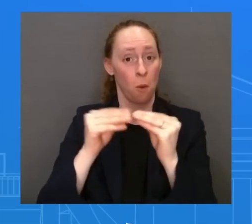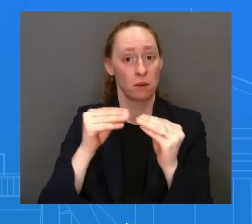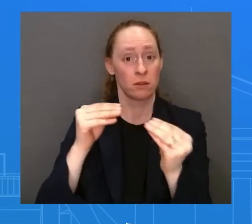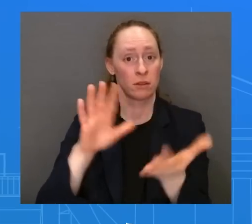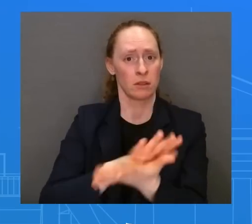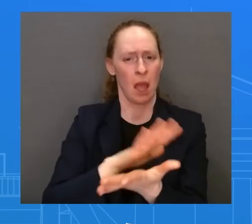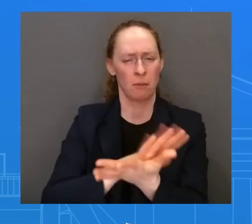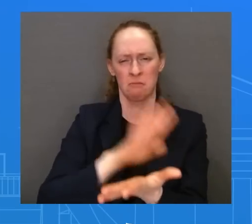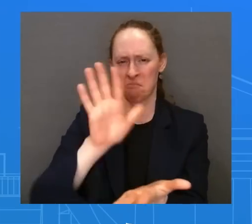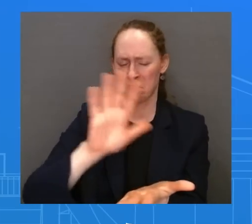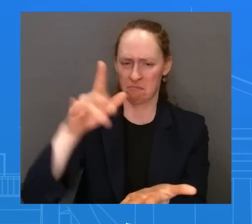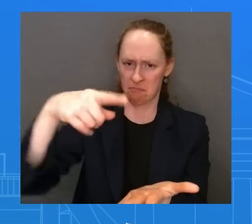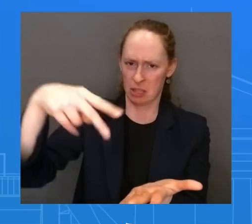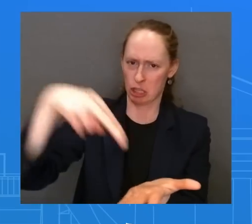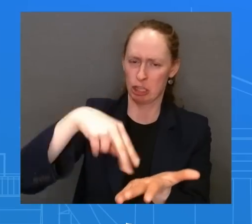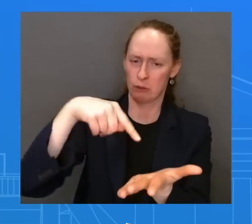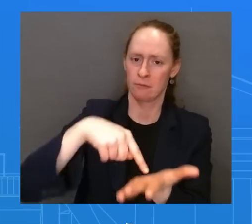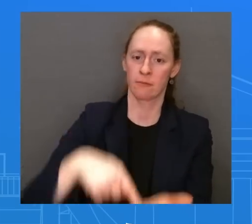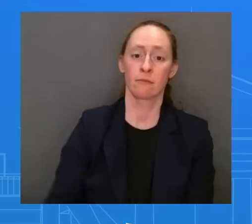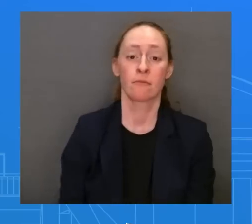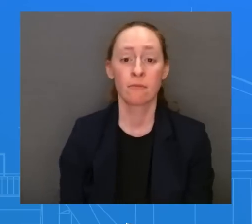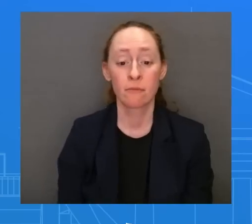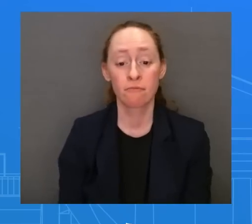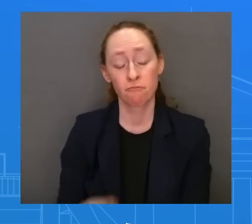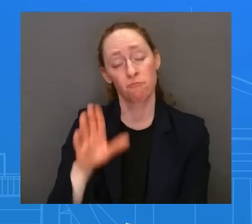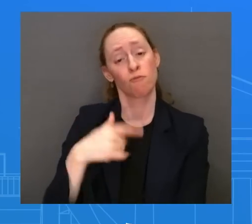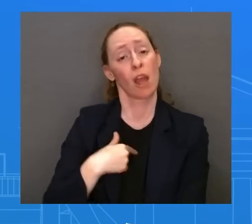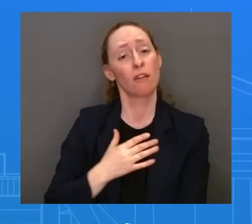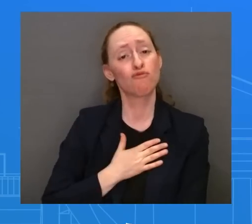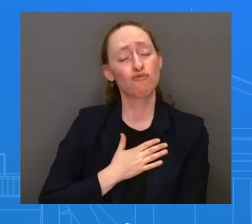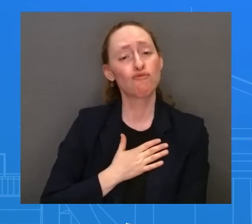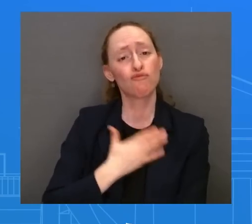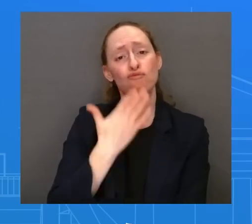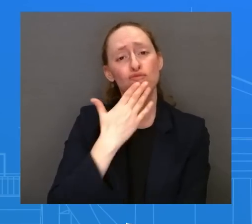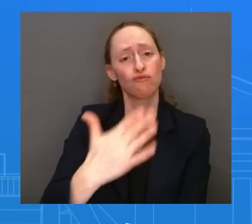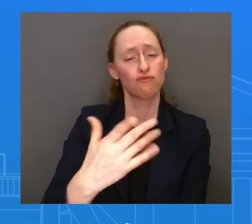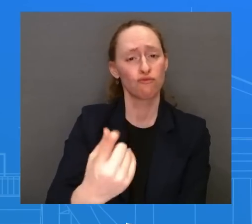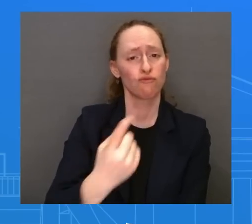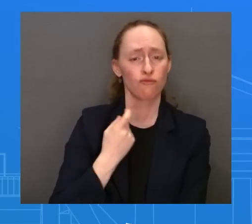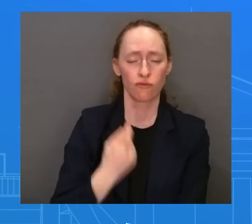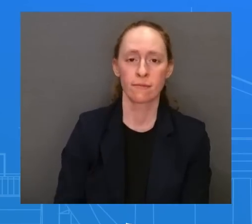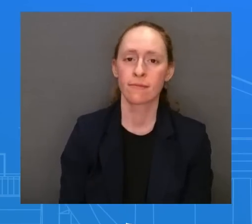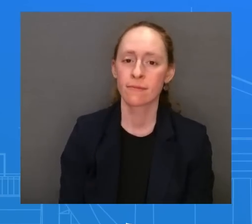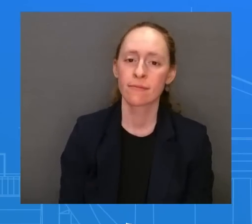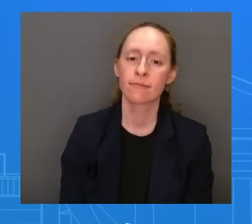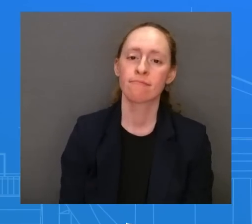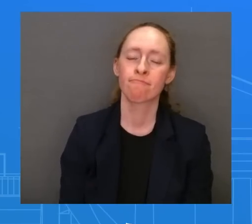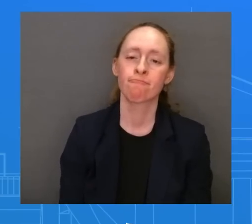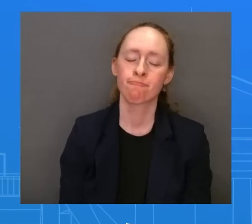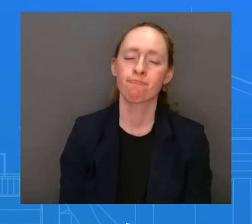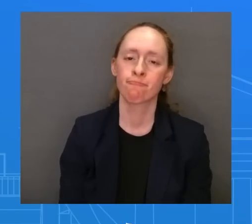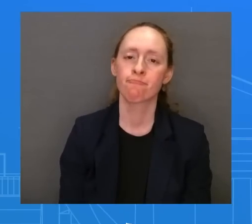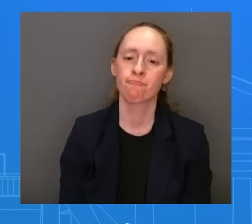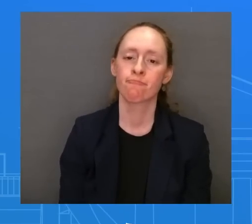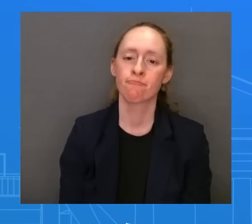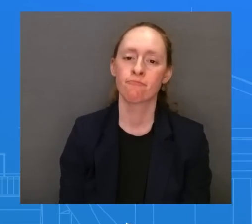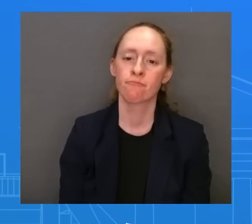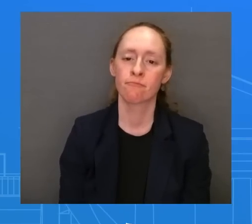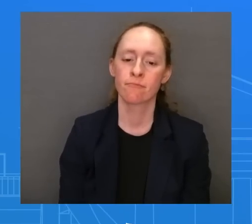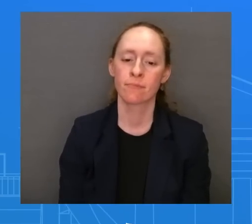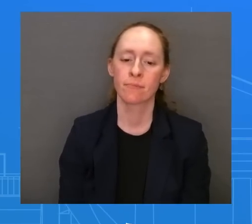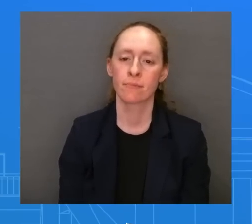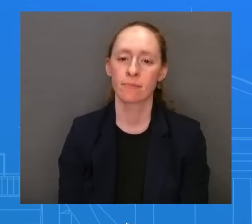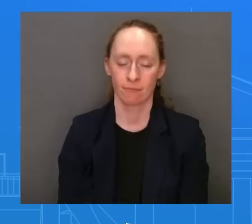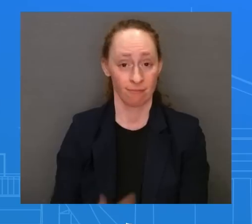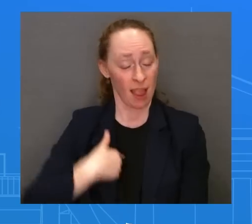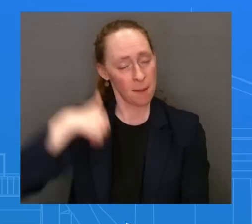uh because I I remember going through all that and those first few days were very very tough they were very hectic